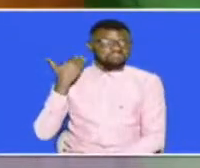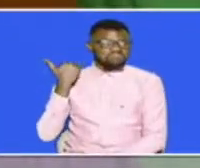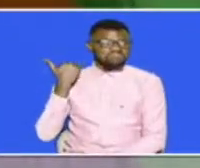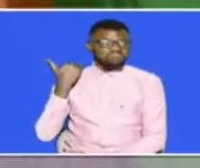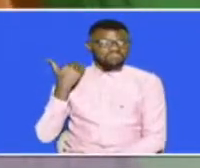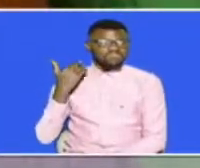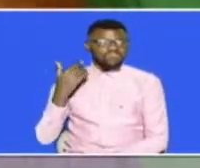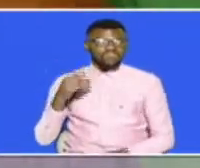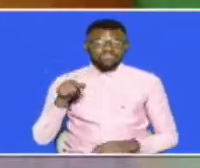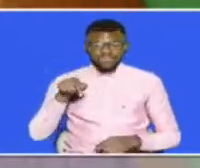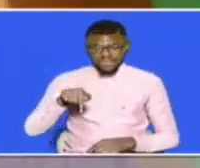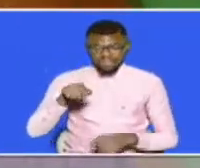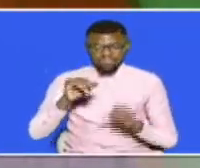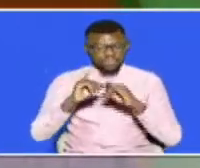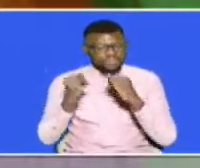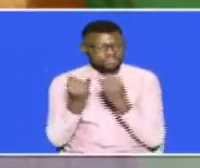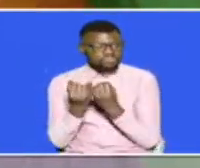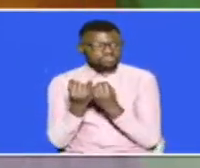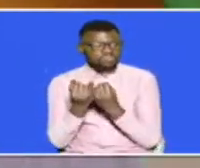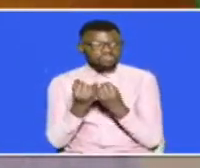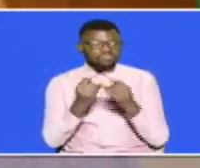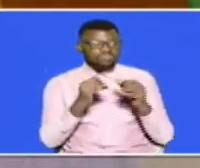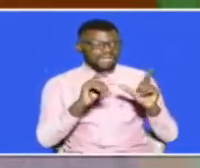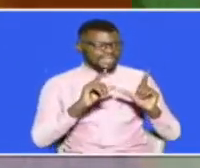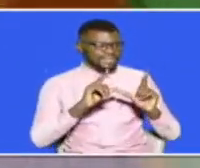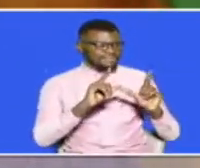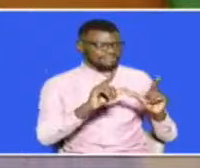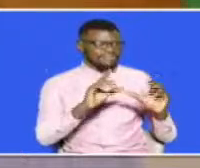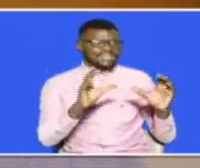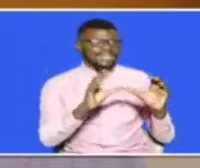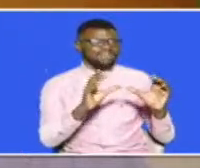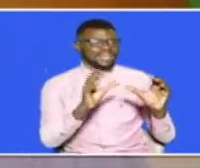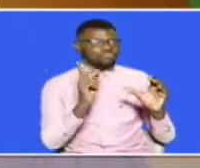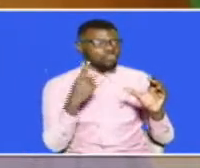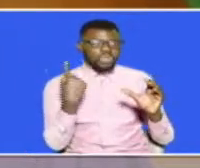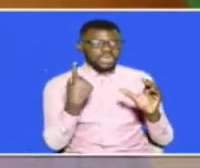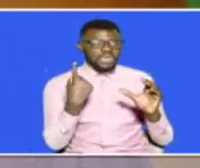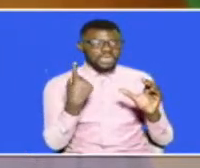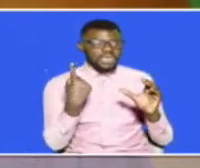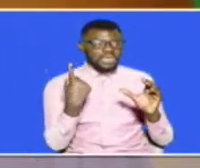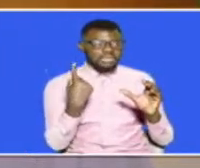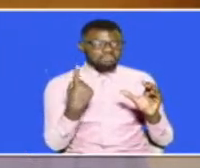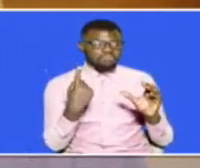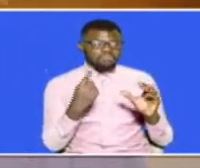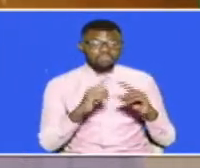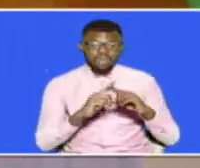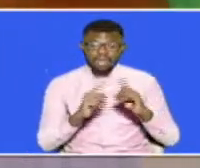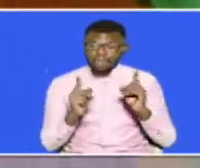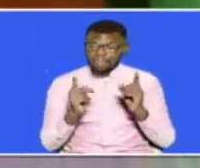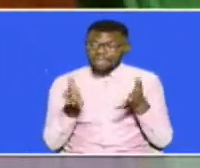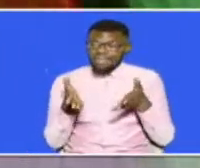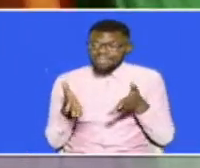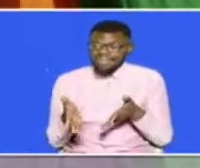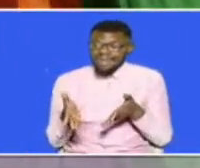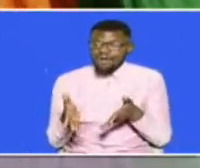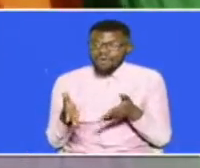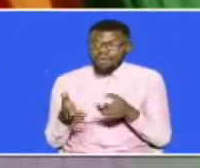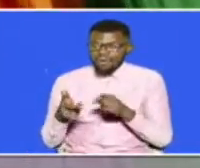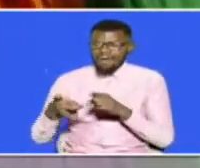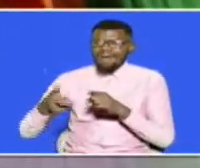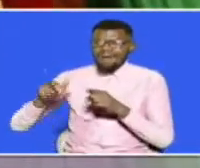the institution could only grant certificates to graduates. Today we celebrate